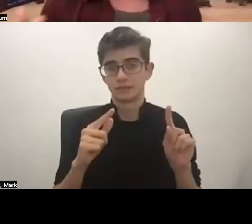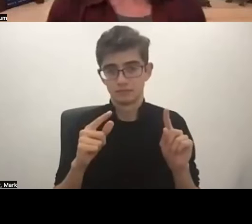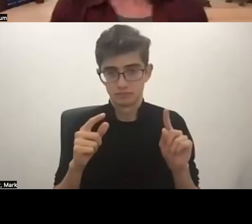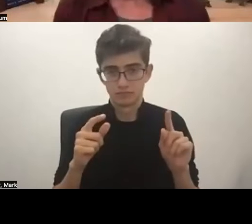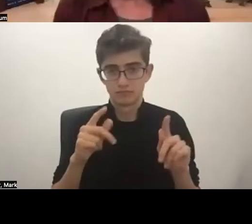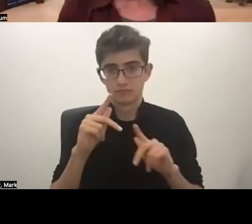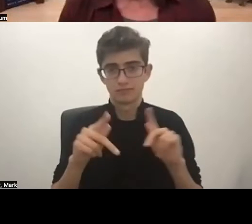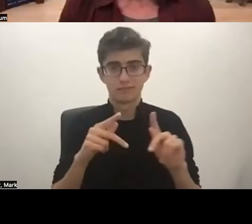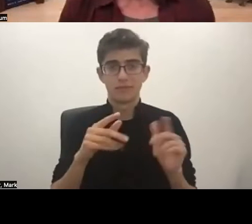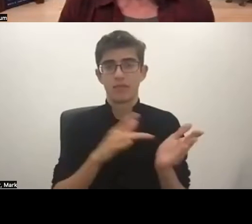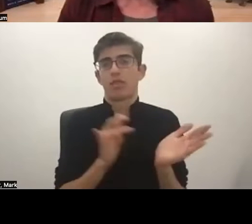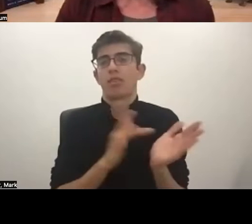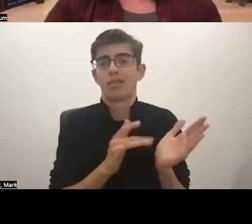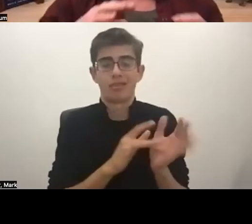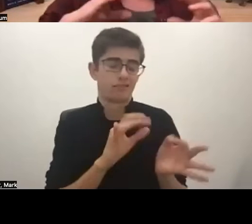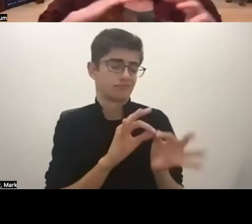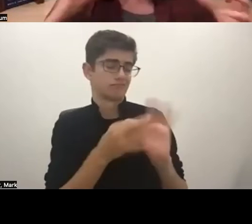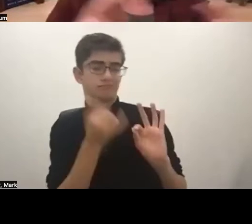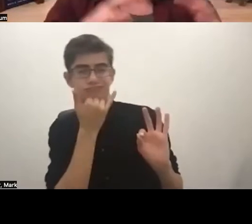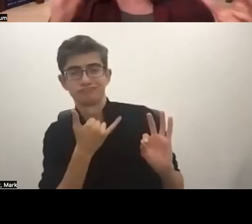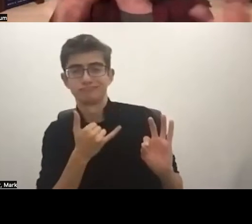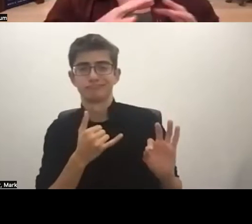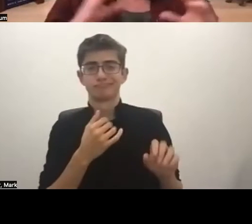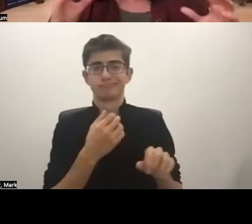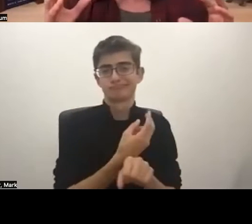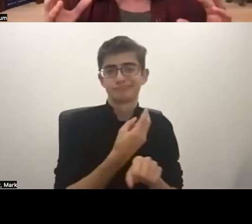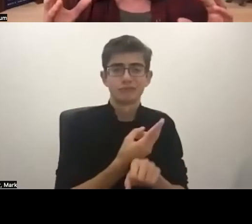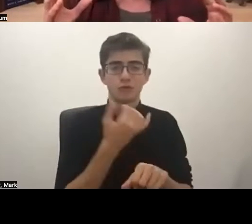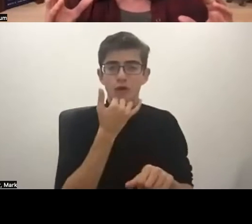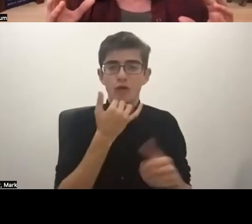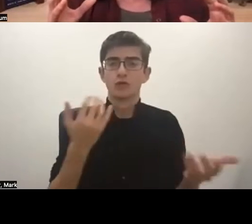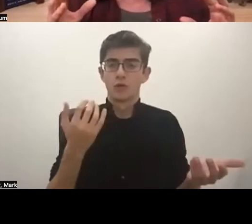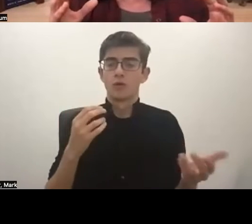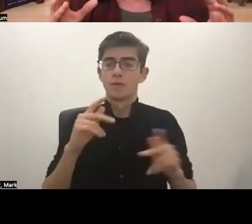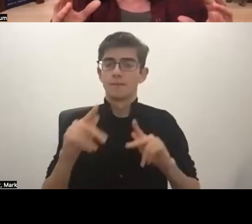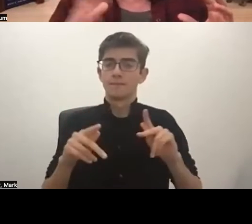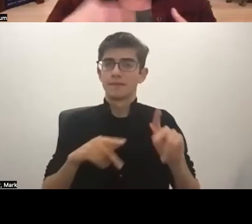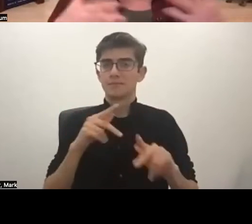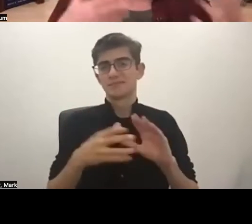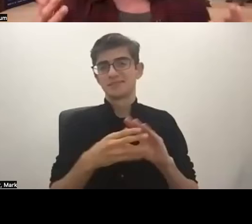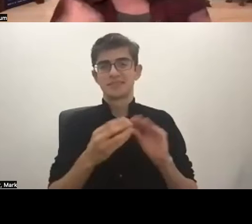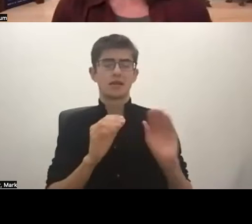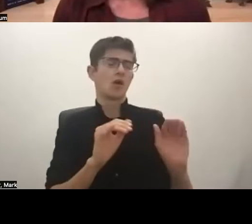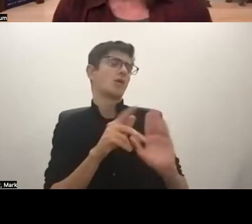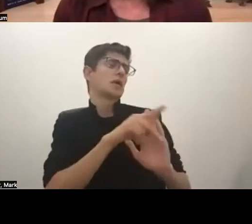inappropriately used and interpreted by the courts, and so had been declared to be just a statement of policy